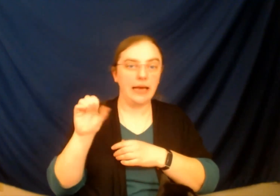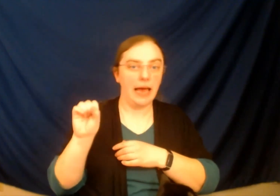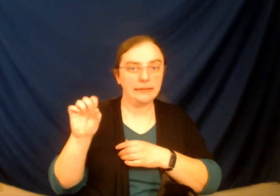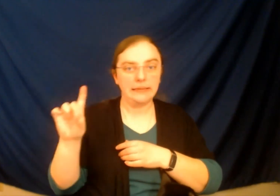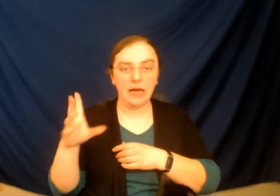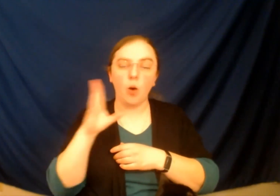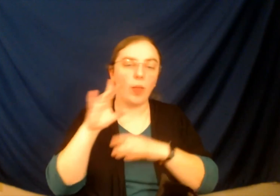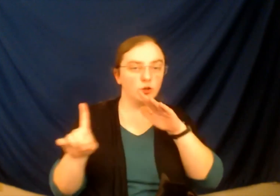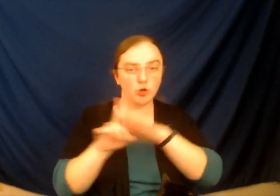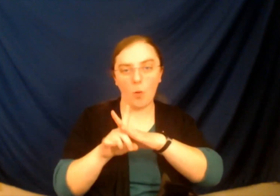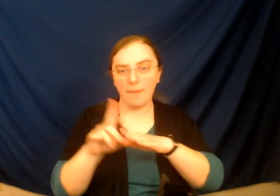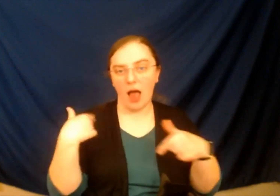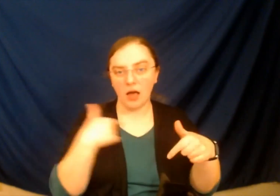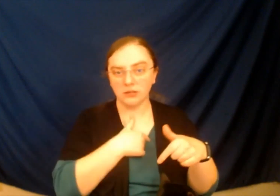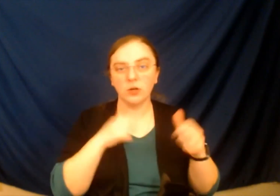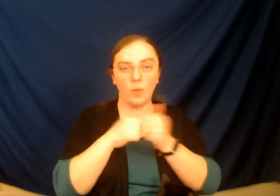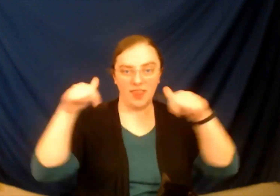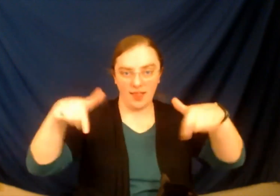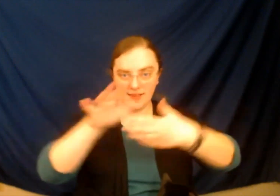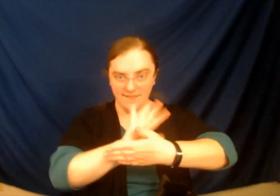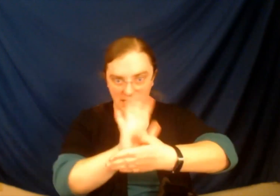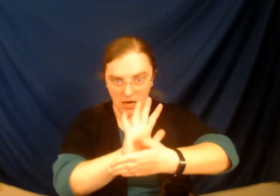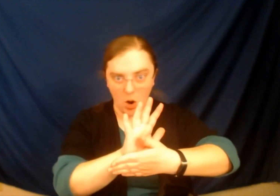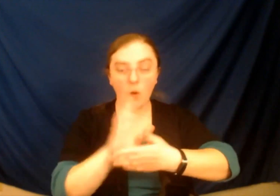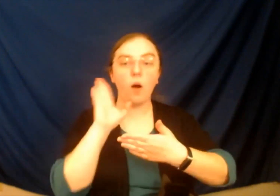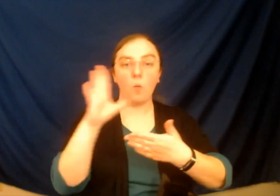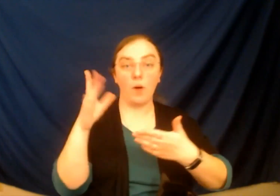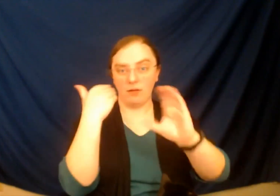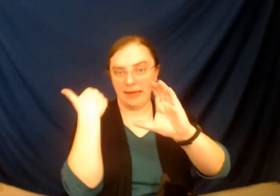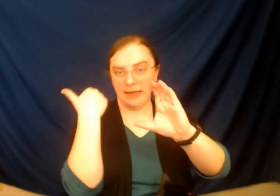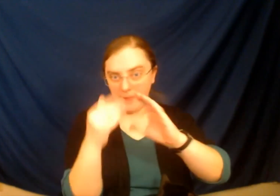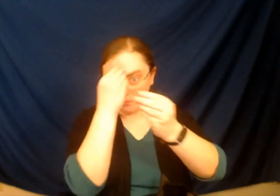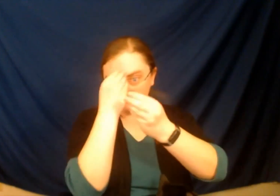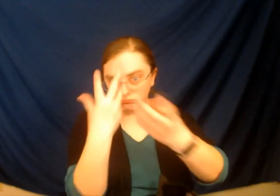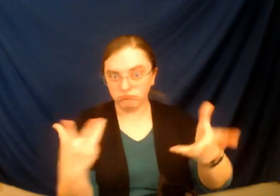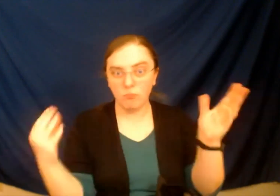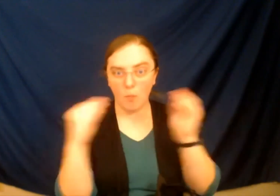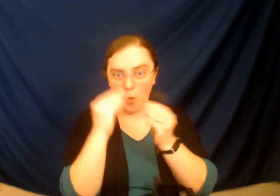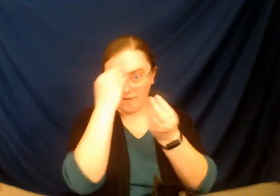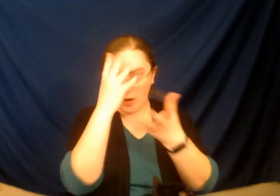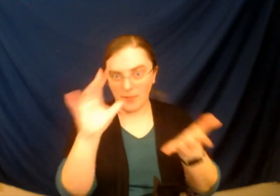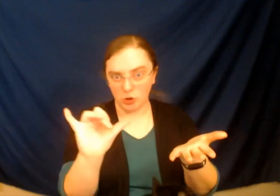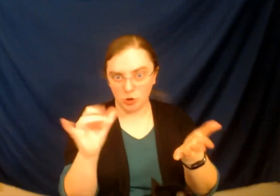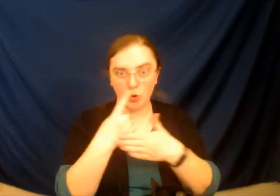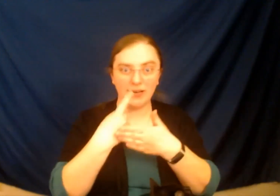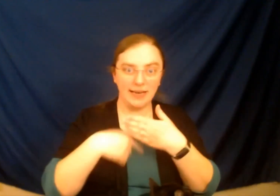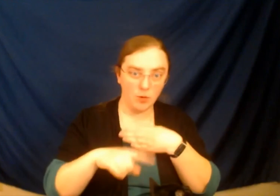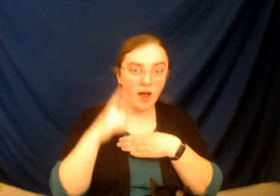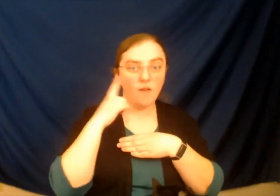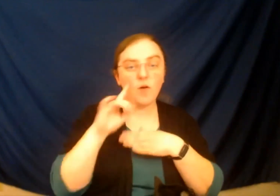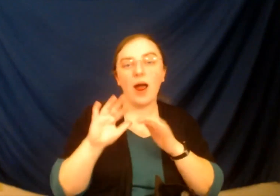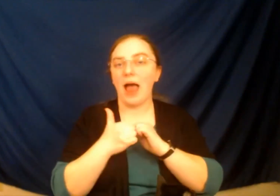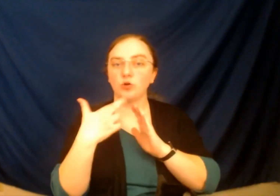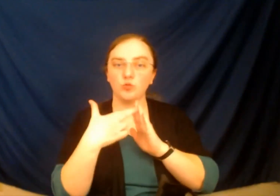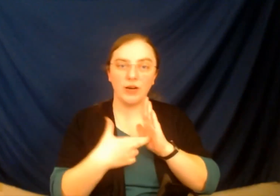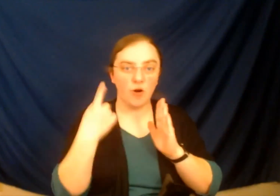also be sending out more information next week about the need to register for general education or